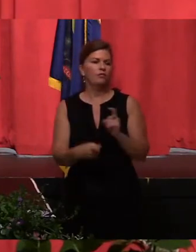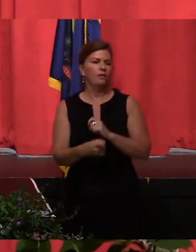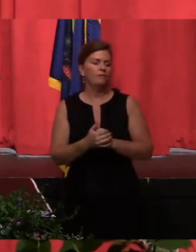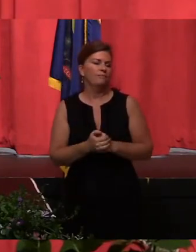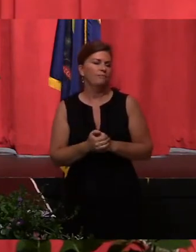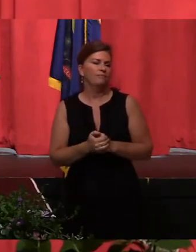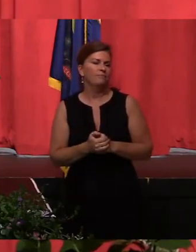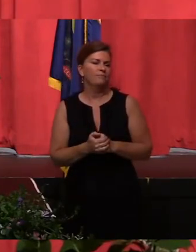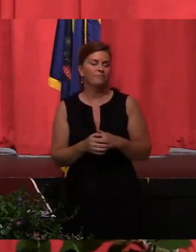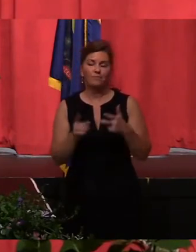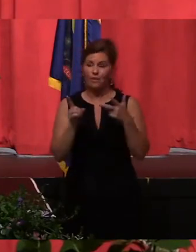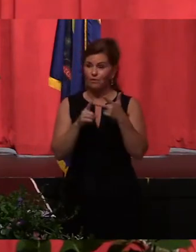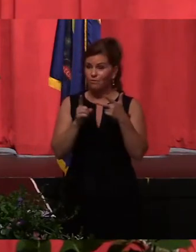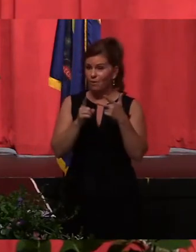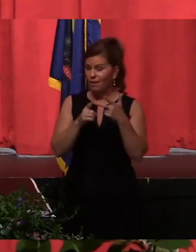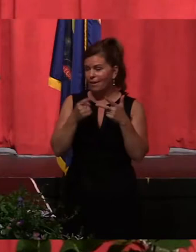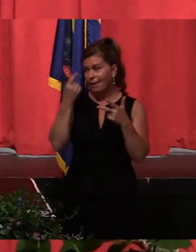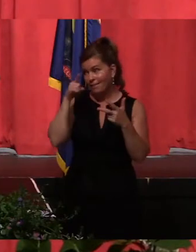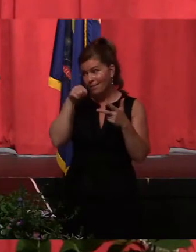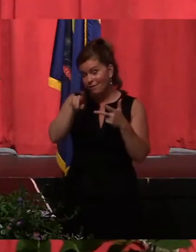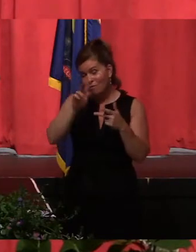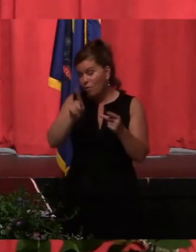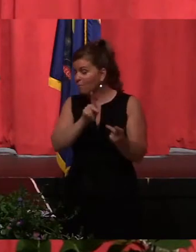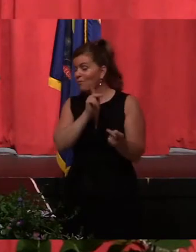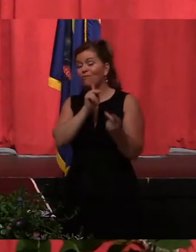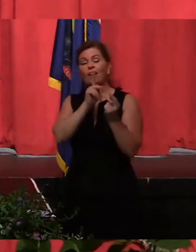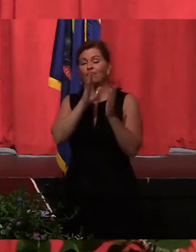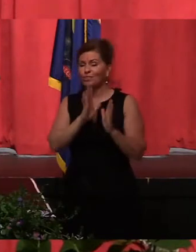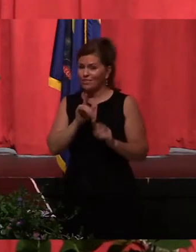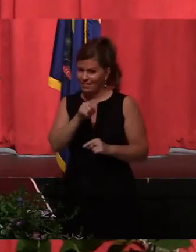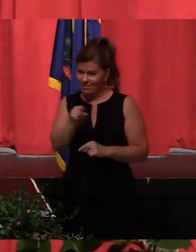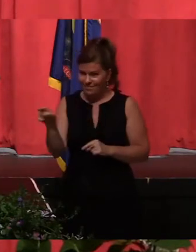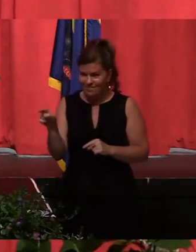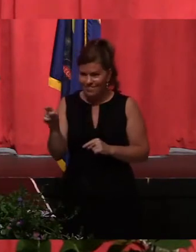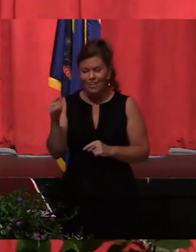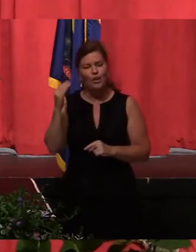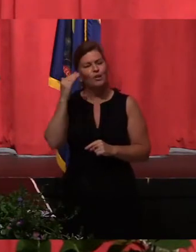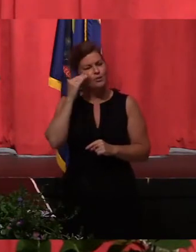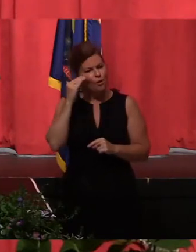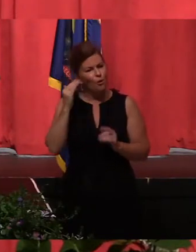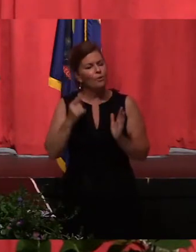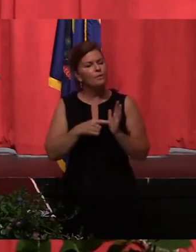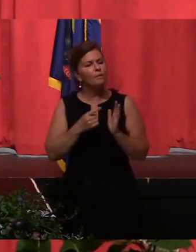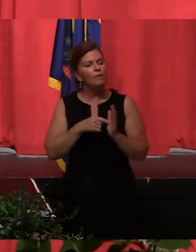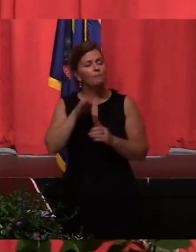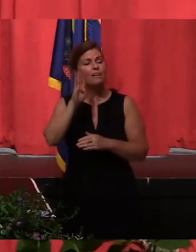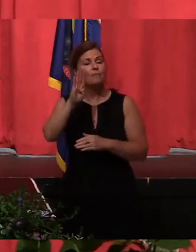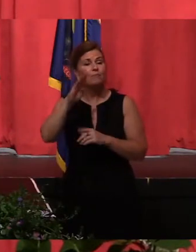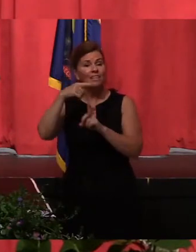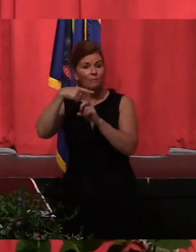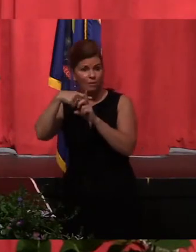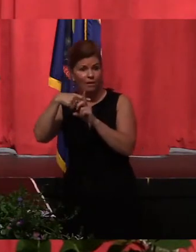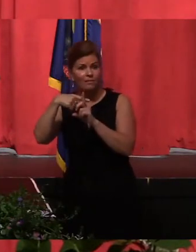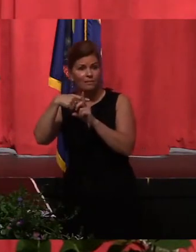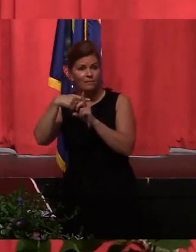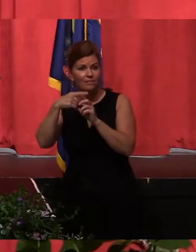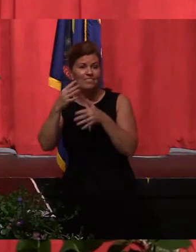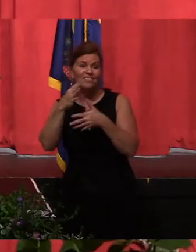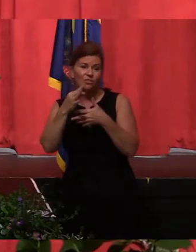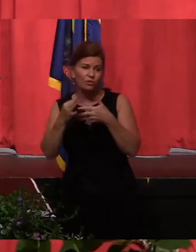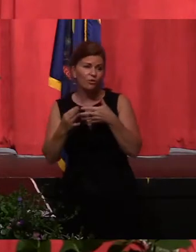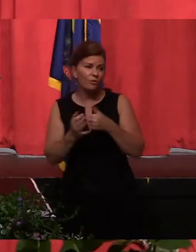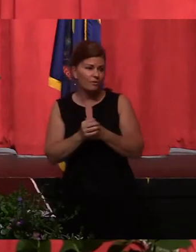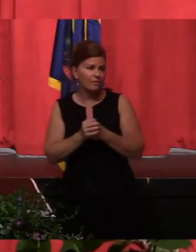3, this is for the perfectionist among you. Know that sometimes a B+ is a choice. You'll find